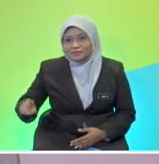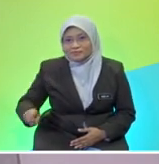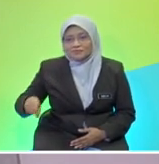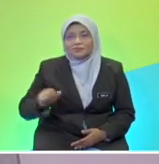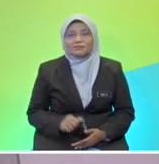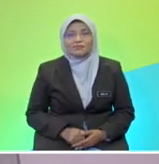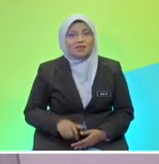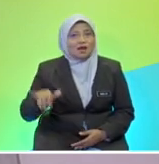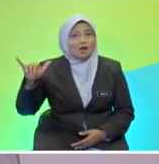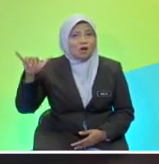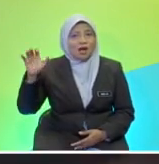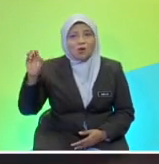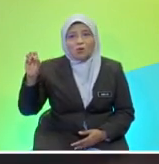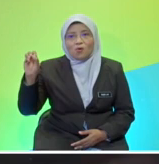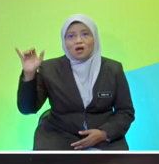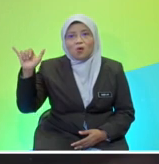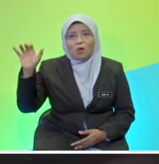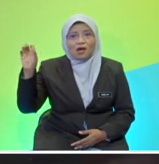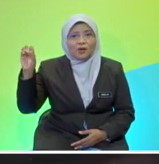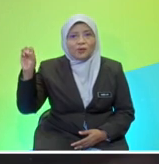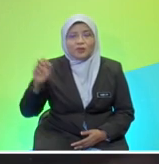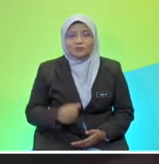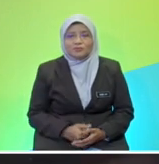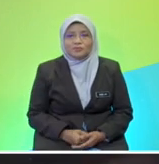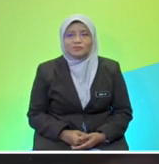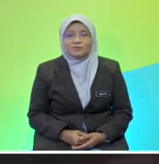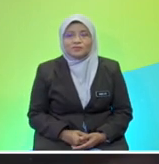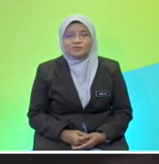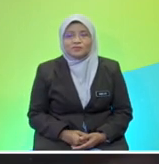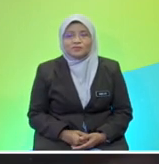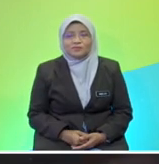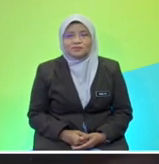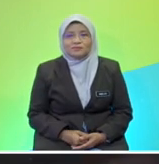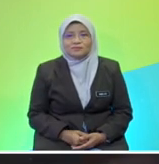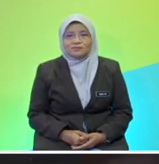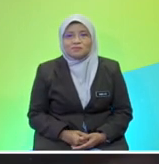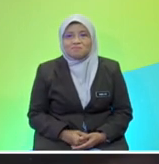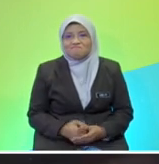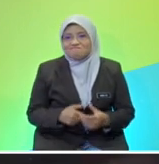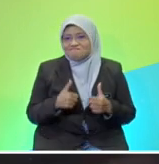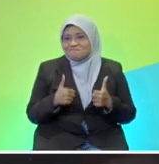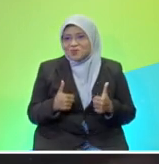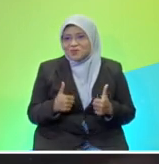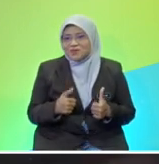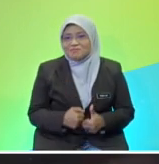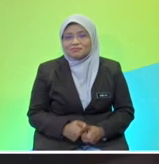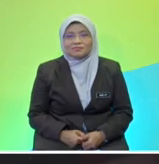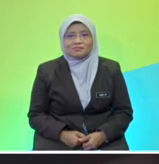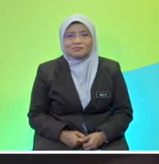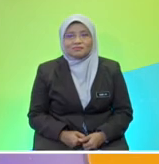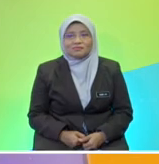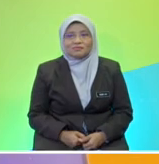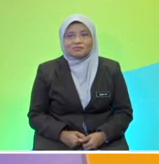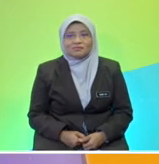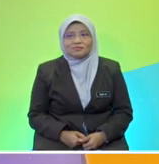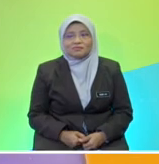Y-O-Y-O. Is that right, teacher? You are right. Yay. Good So let's try. Put that up. Okay. A yo-yo. What Next,